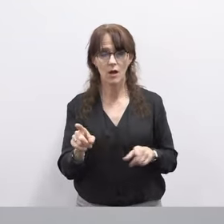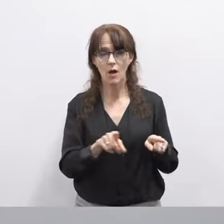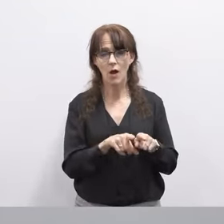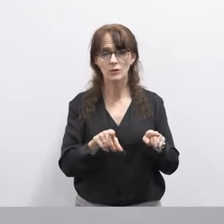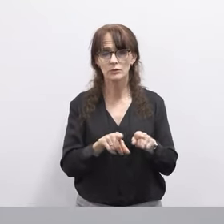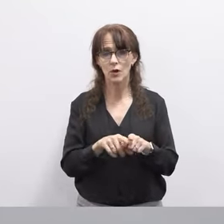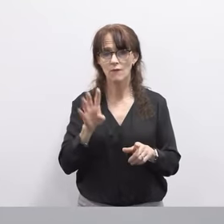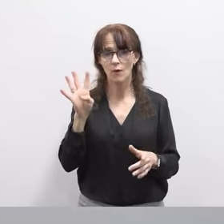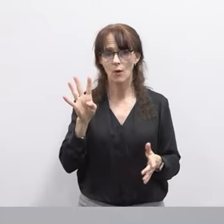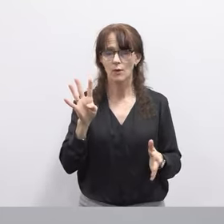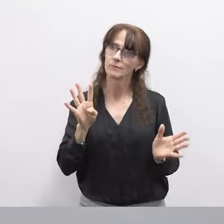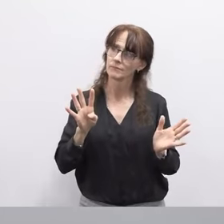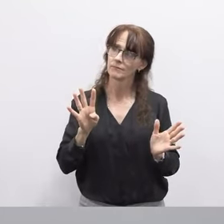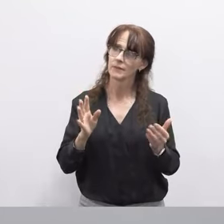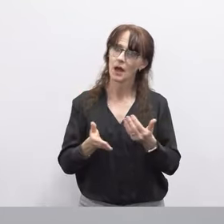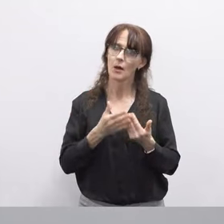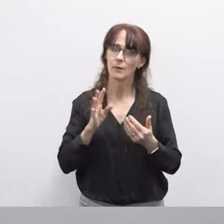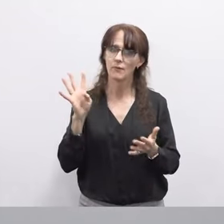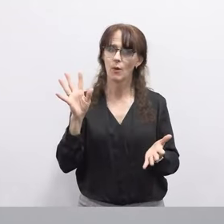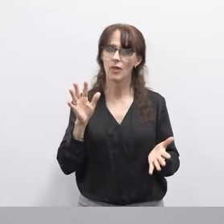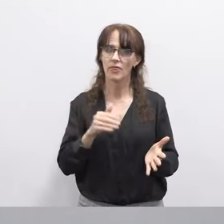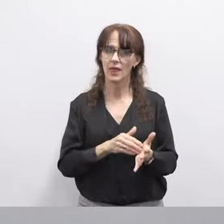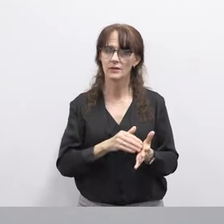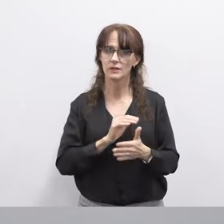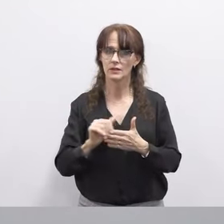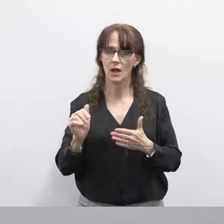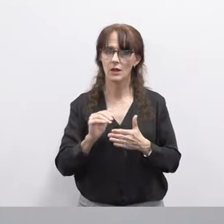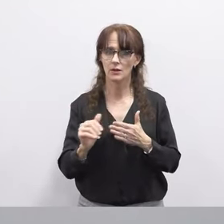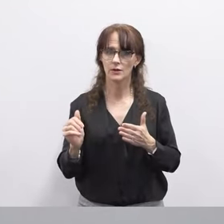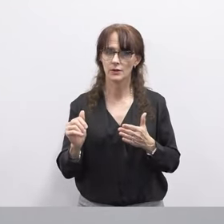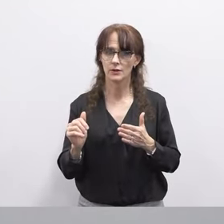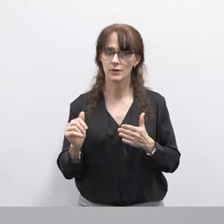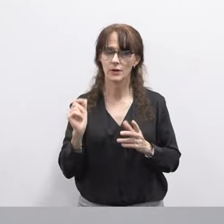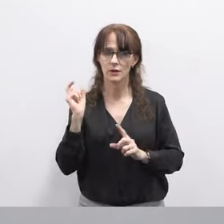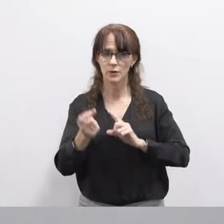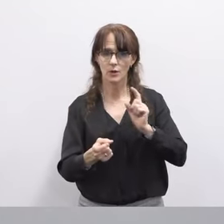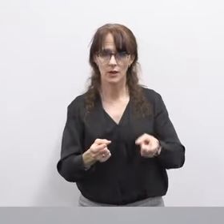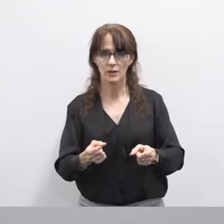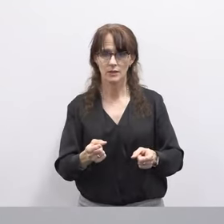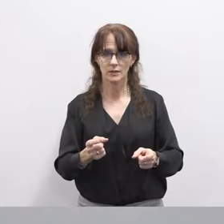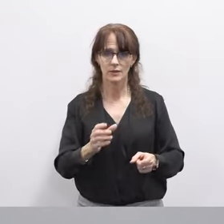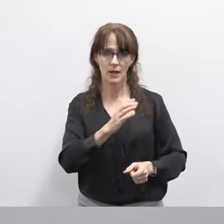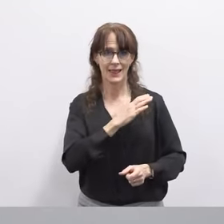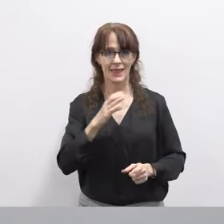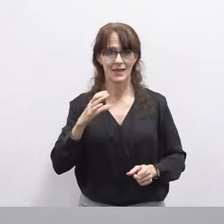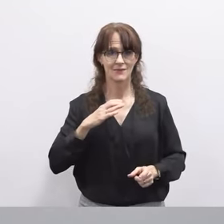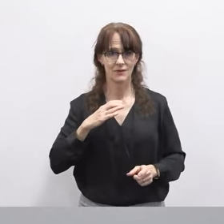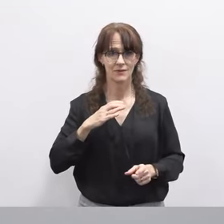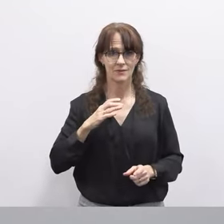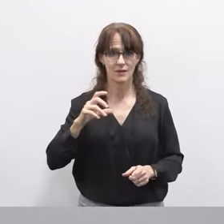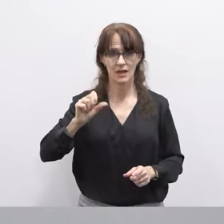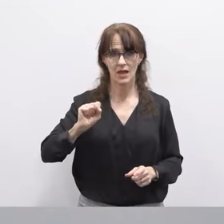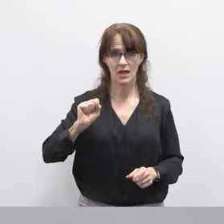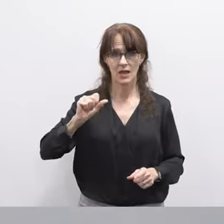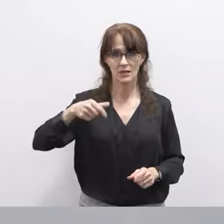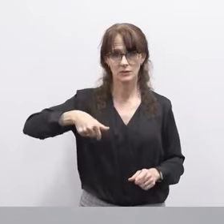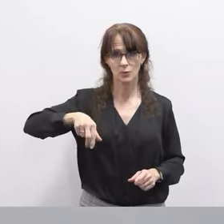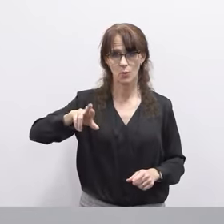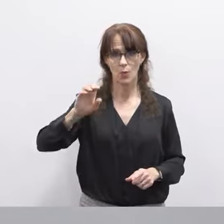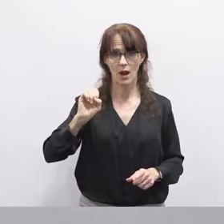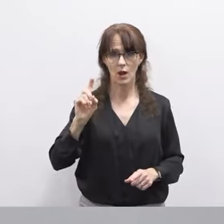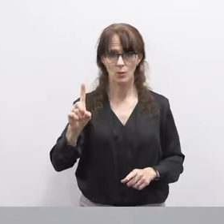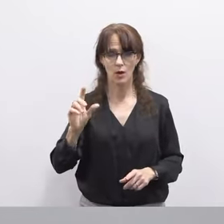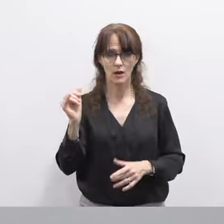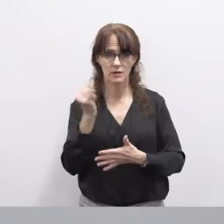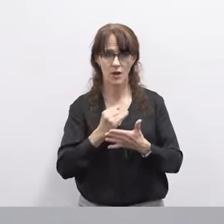a nearly $4,000 donation to Cleveland from Square One Art.